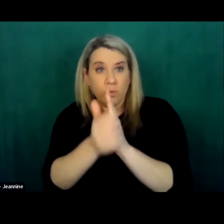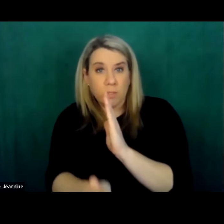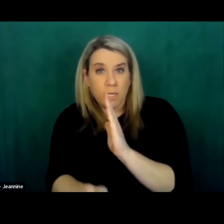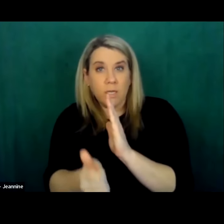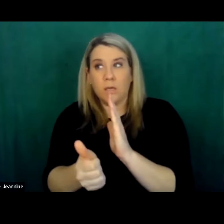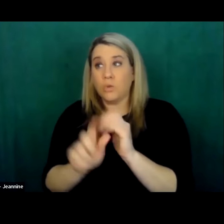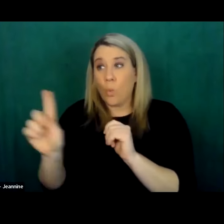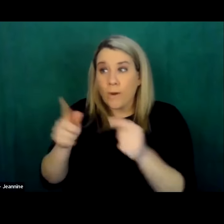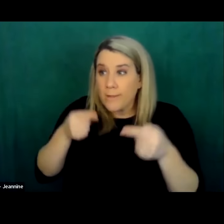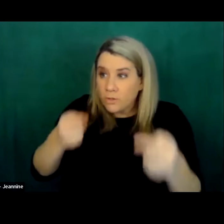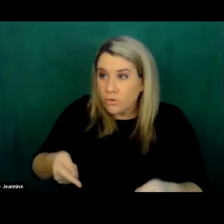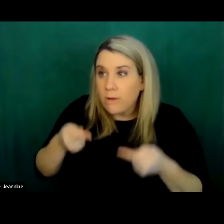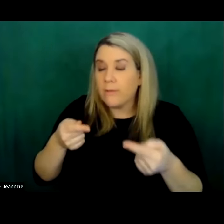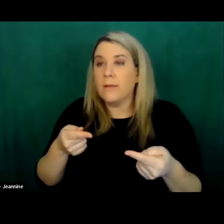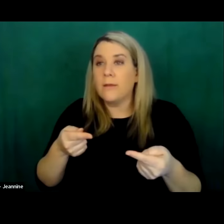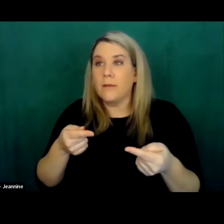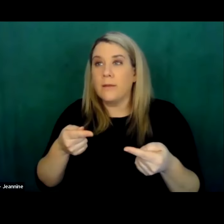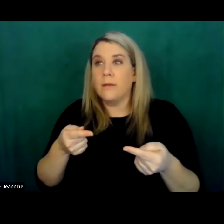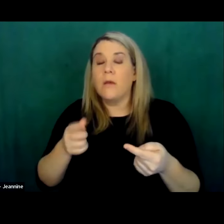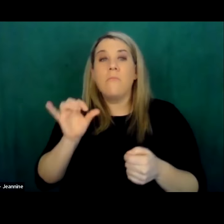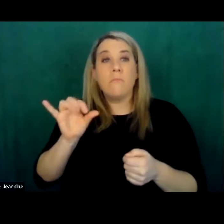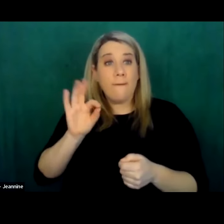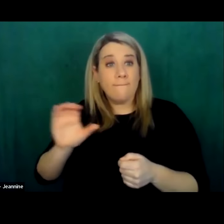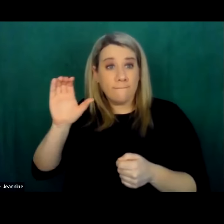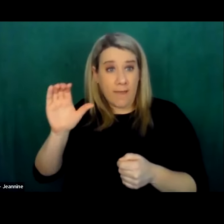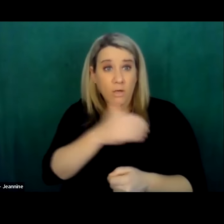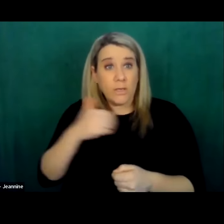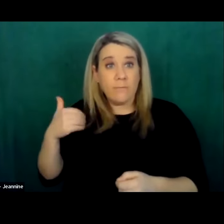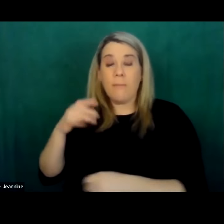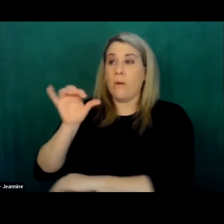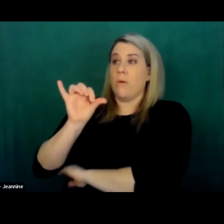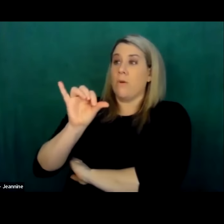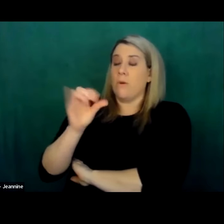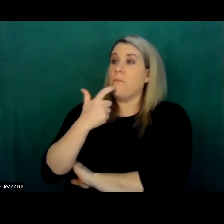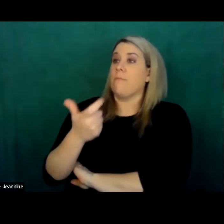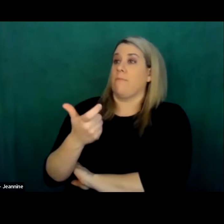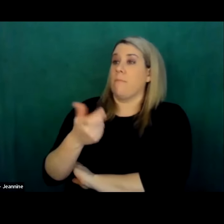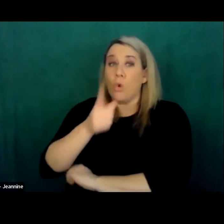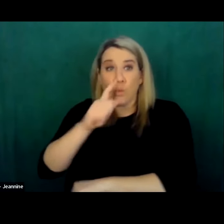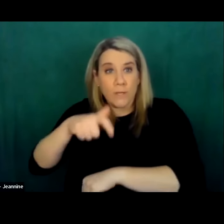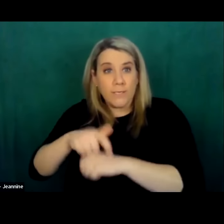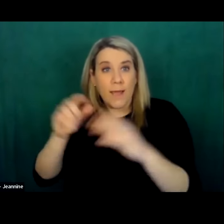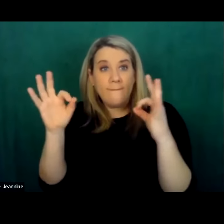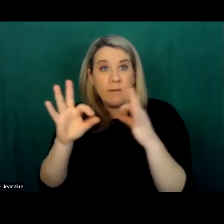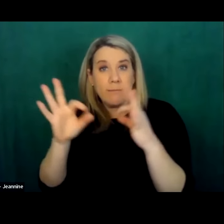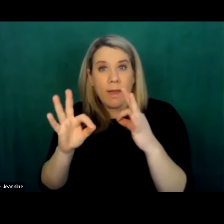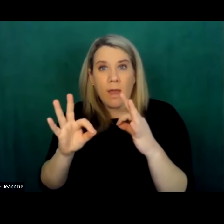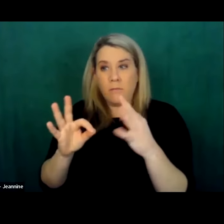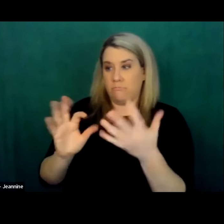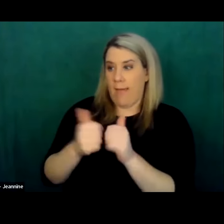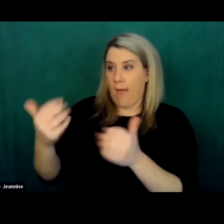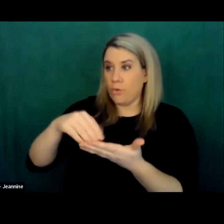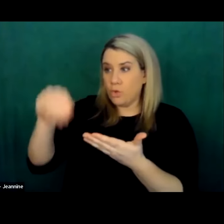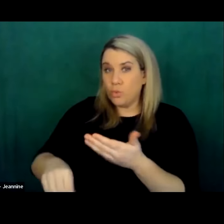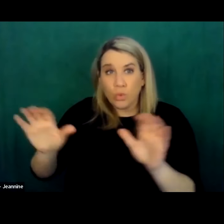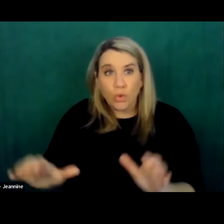they're struggling with, and that allows the faculty member real-time feedback on how the students are doing, if they're